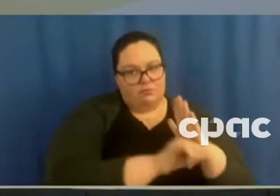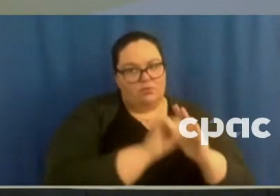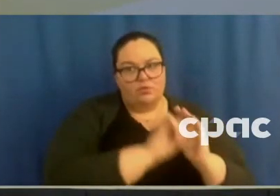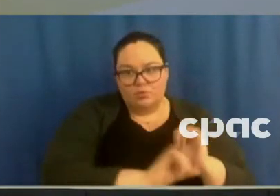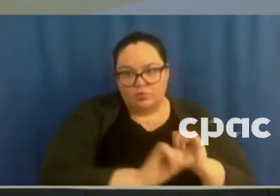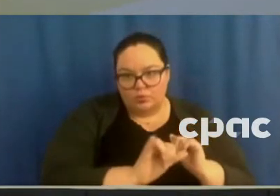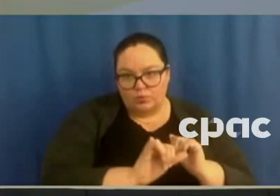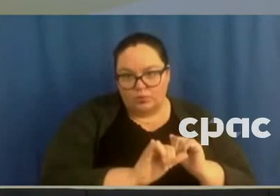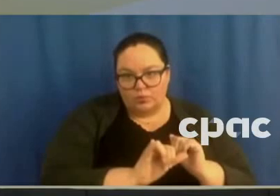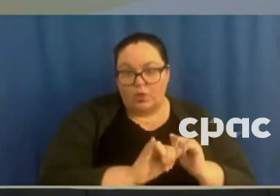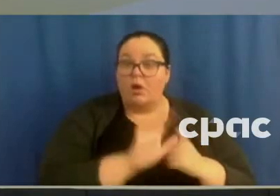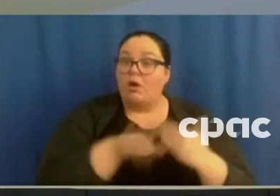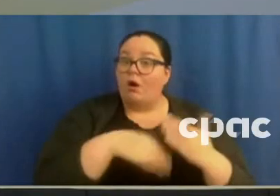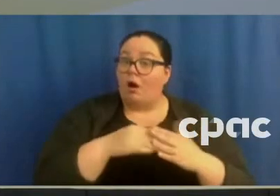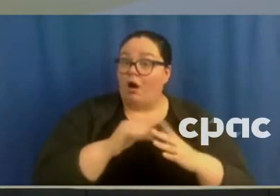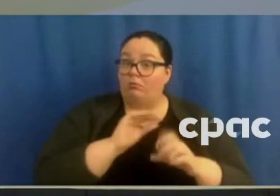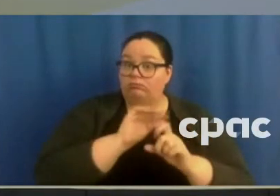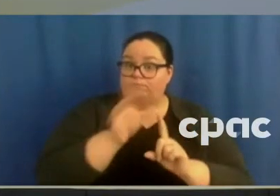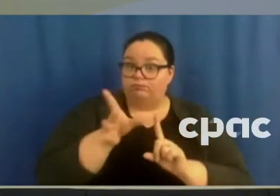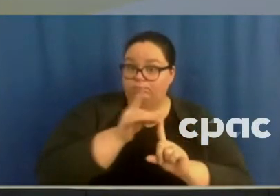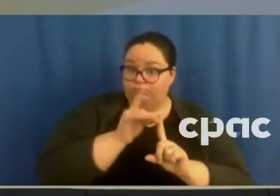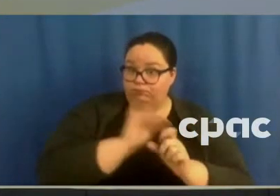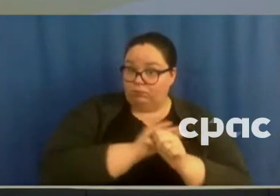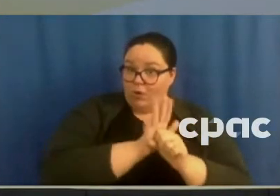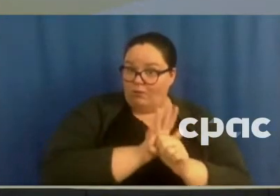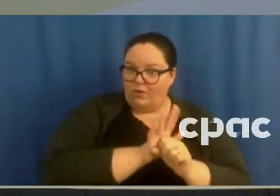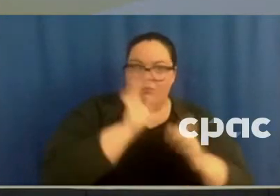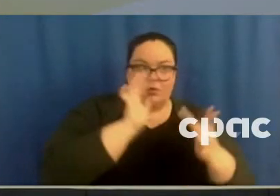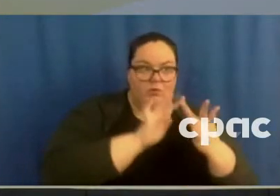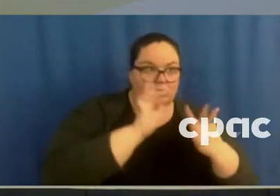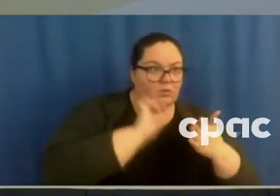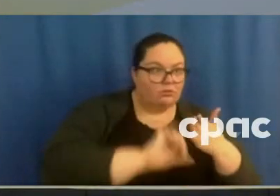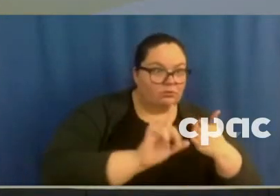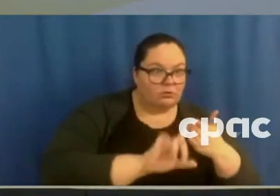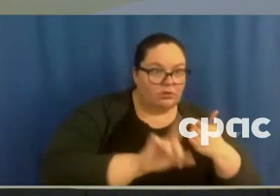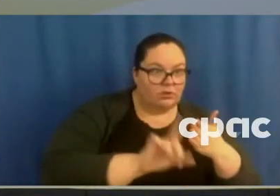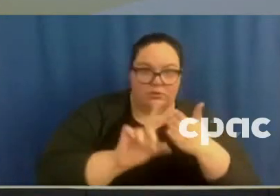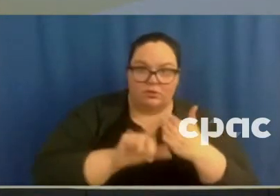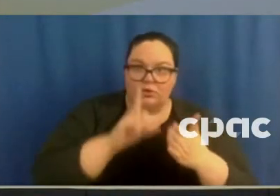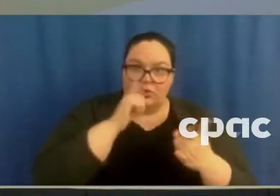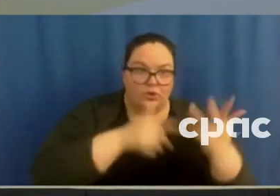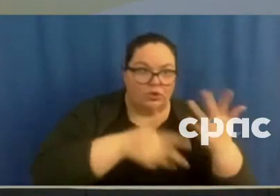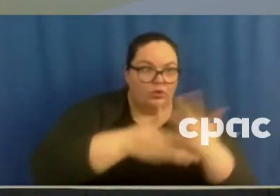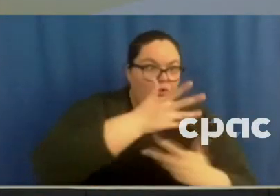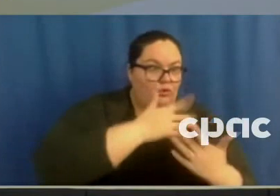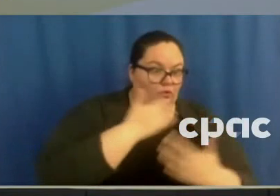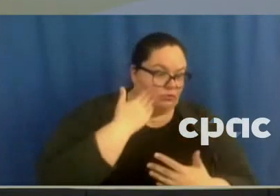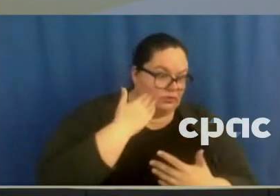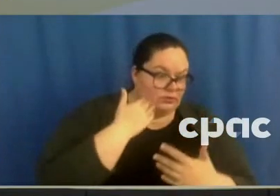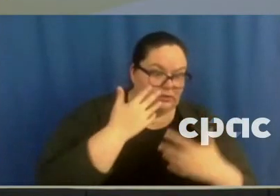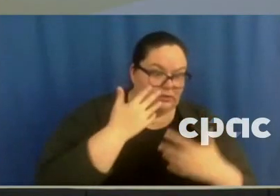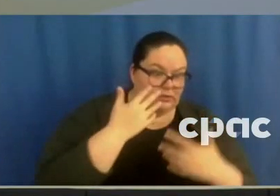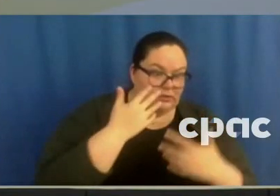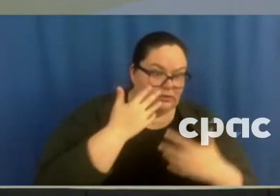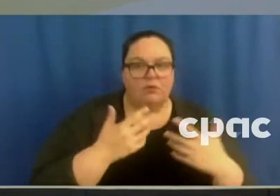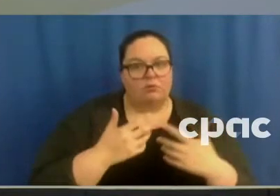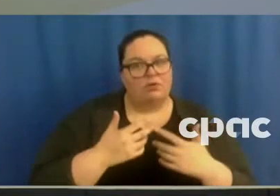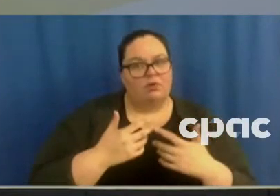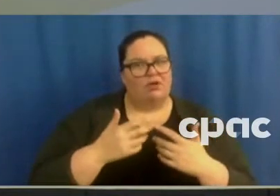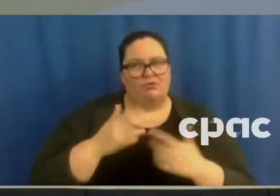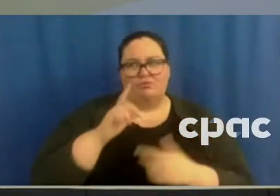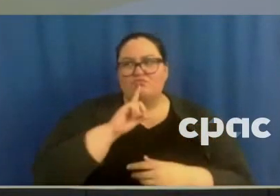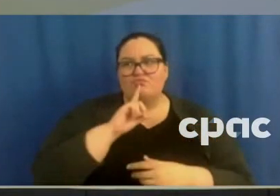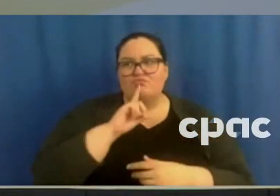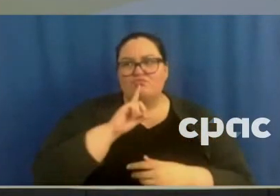cases. As I mentioned, there are currently at least 150 people in self-isolation in P.E.I, and being diagnosed